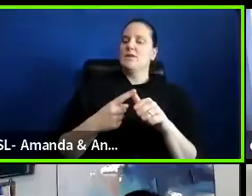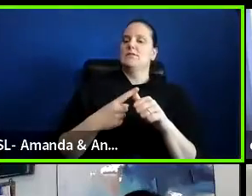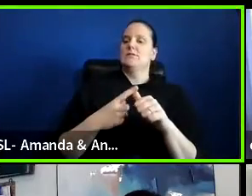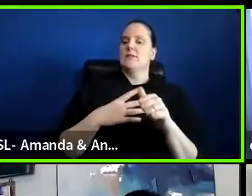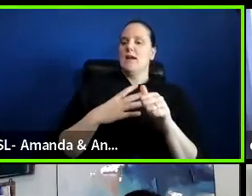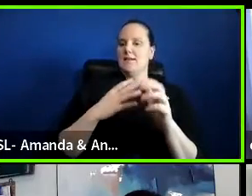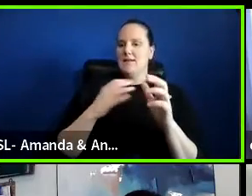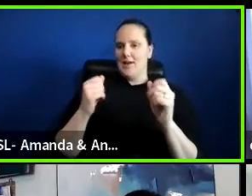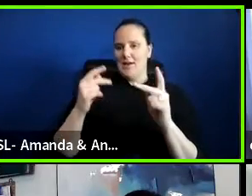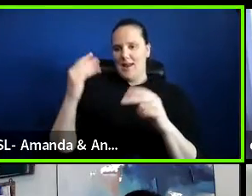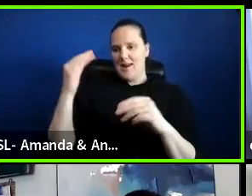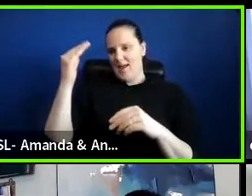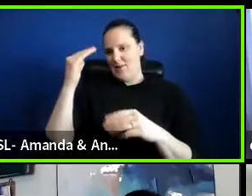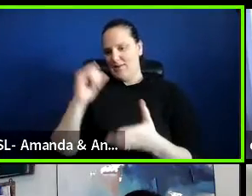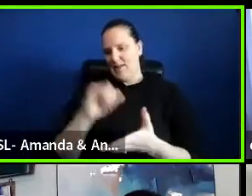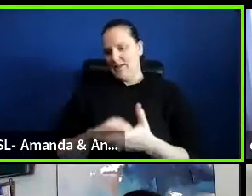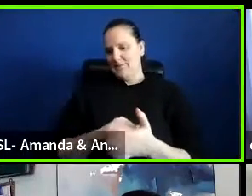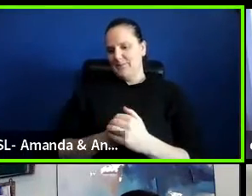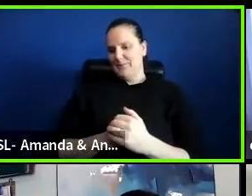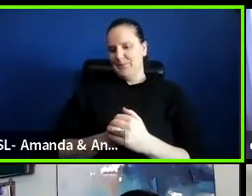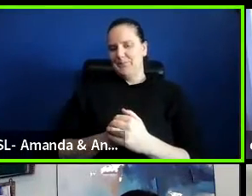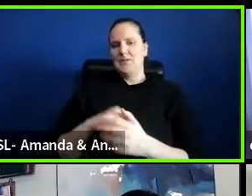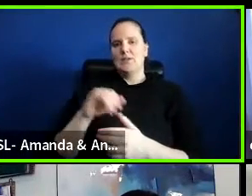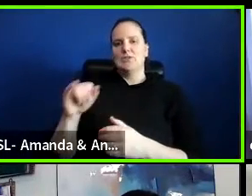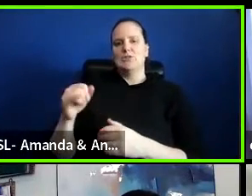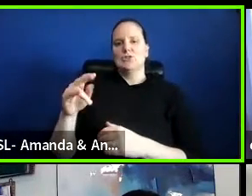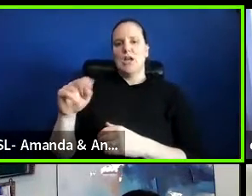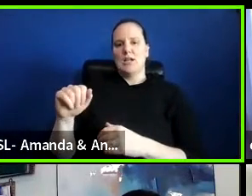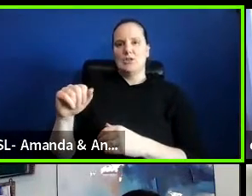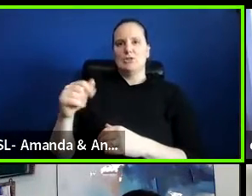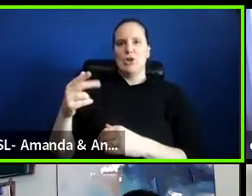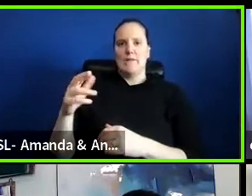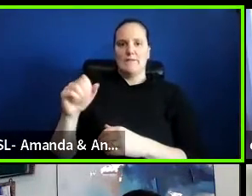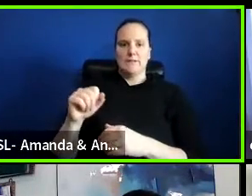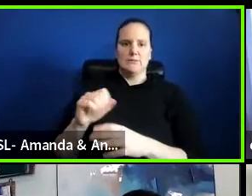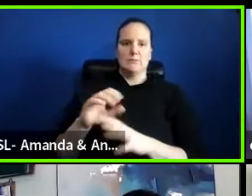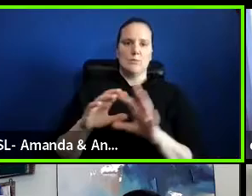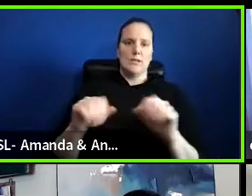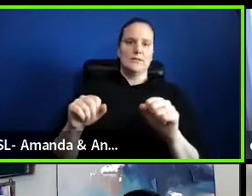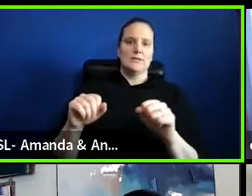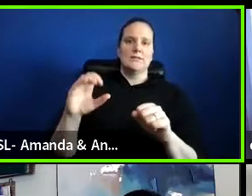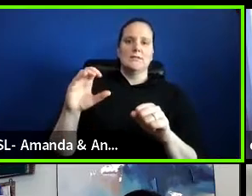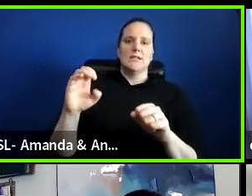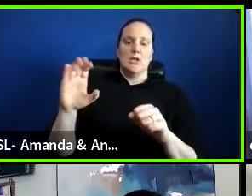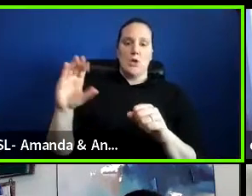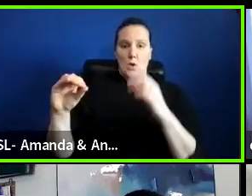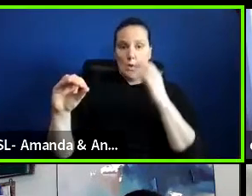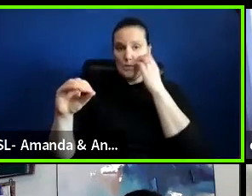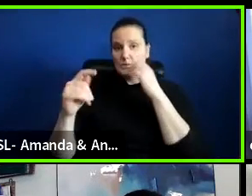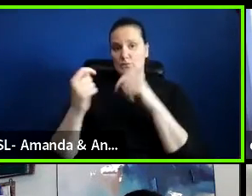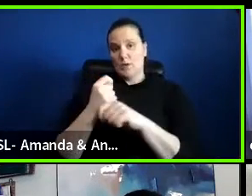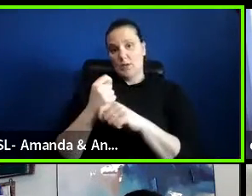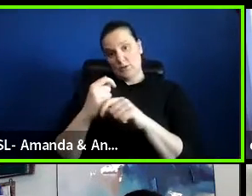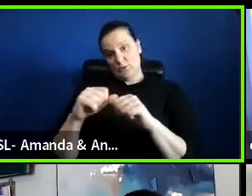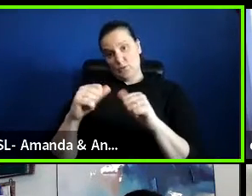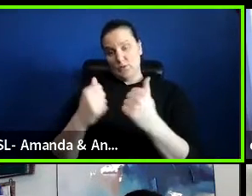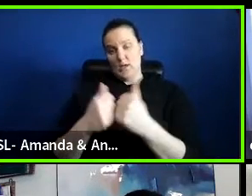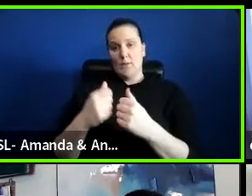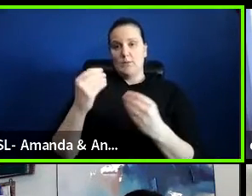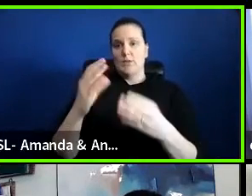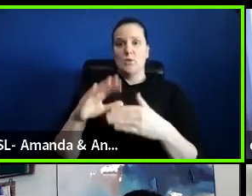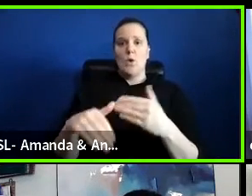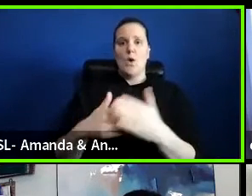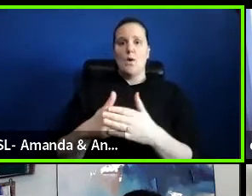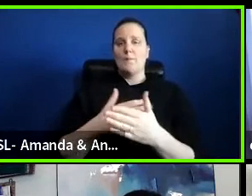go. I know. I'm Jana Jarvis, President and CEO of the Oregon Trucking Association. And I would tell you all that